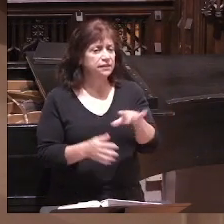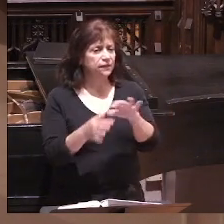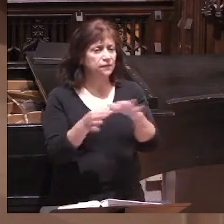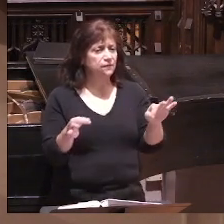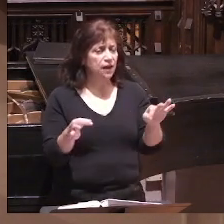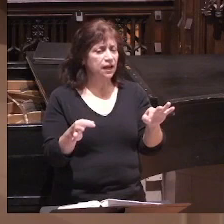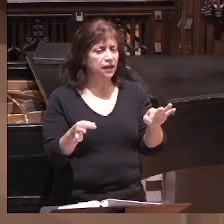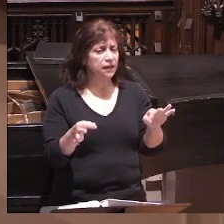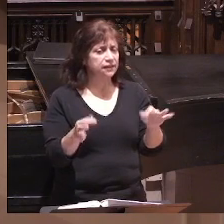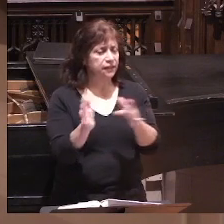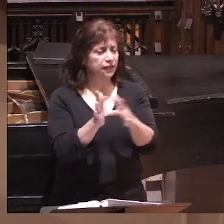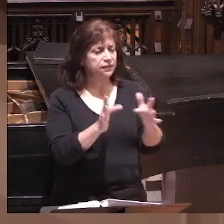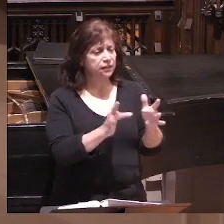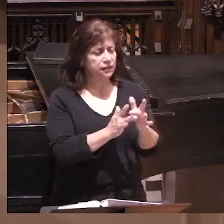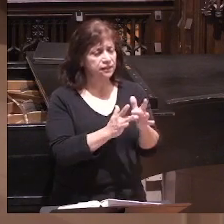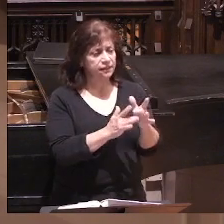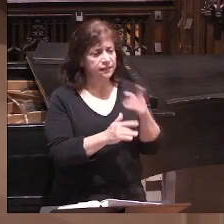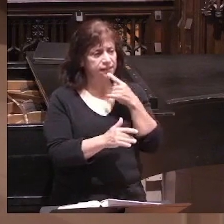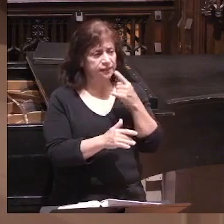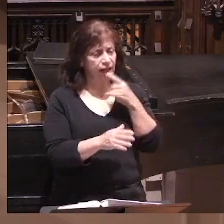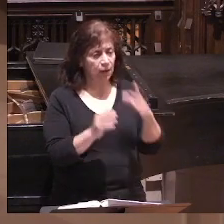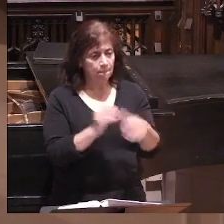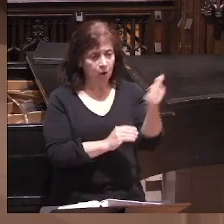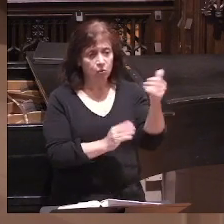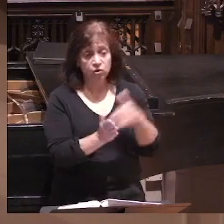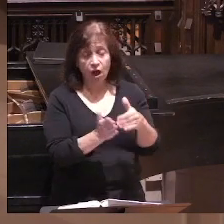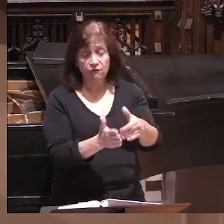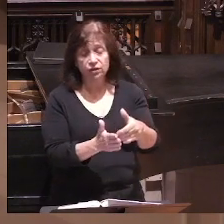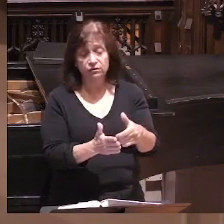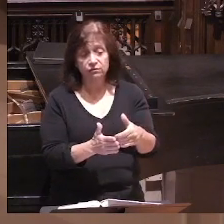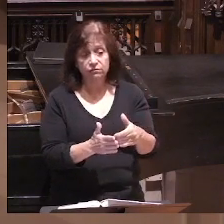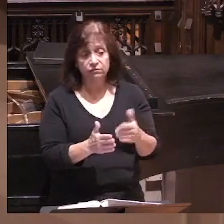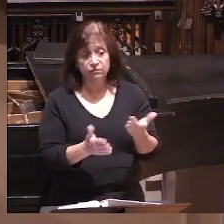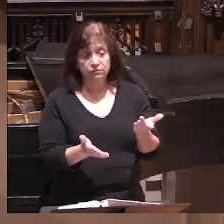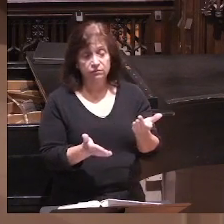phrase that Jesus says most often?